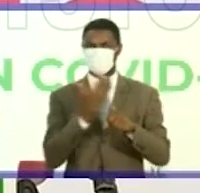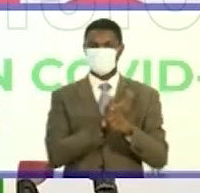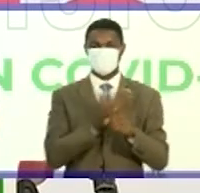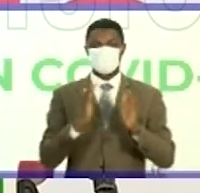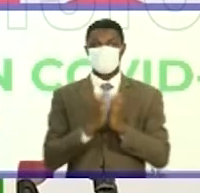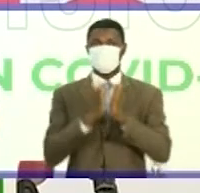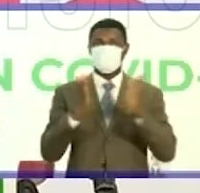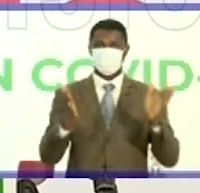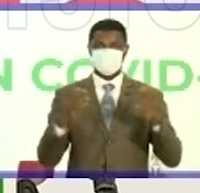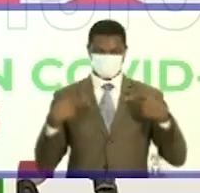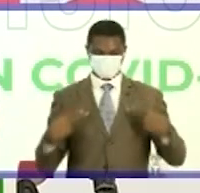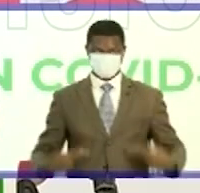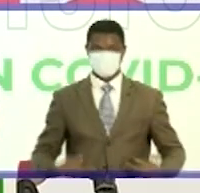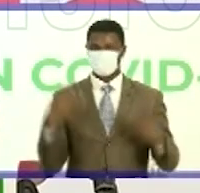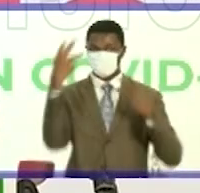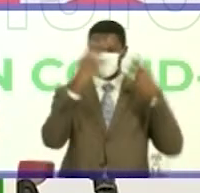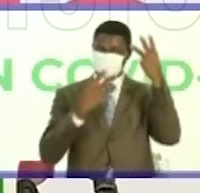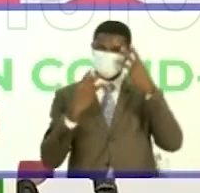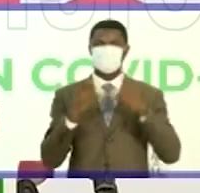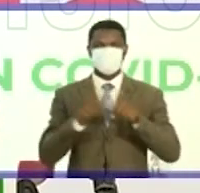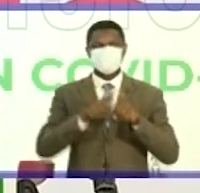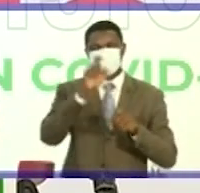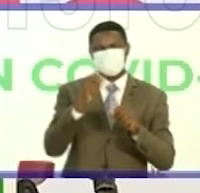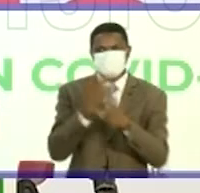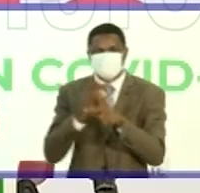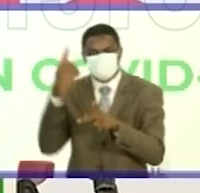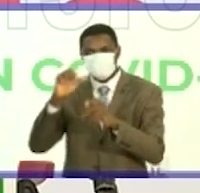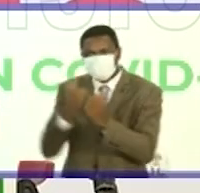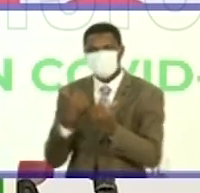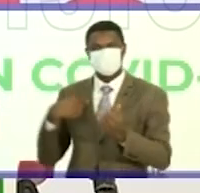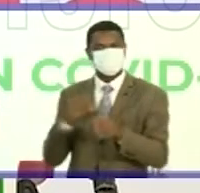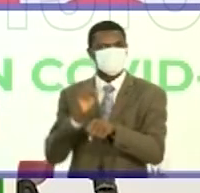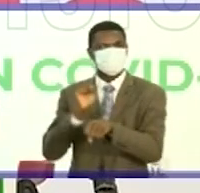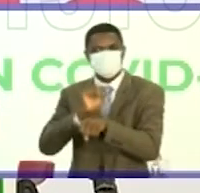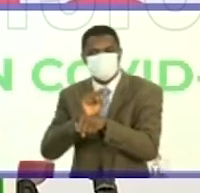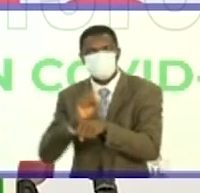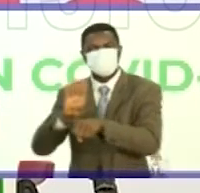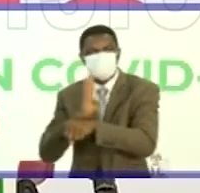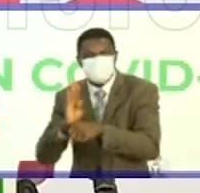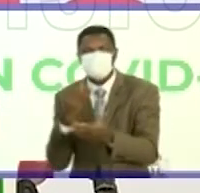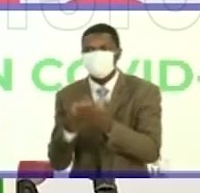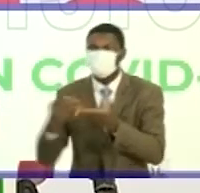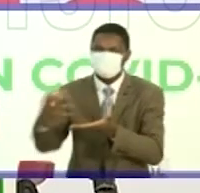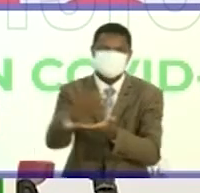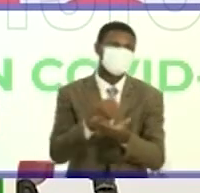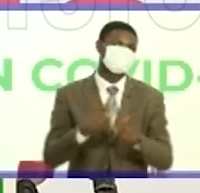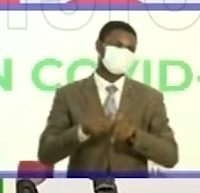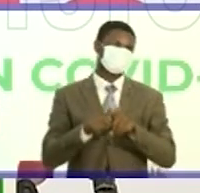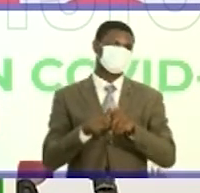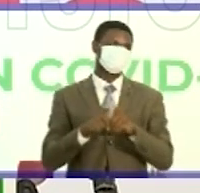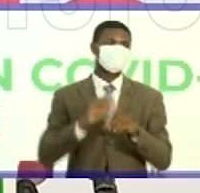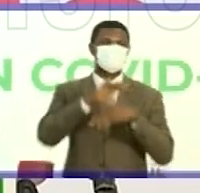and guaranteeing livelihood is maintained. The details of the above data